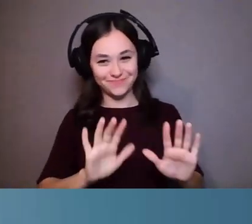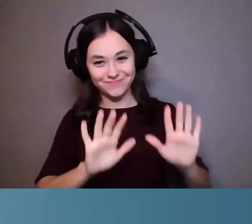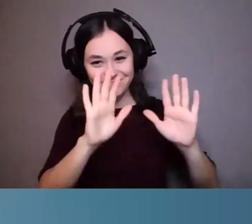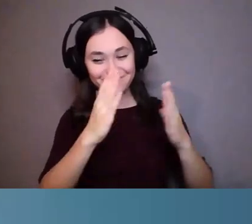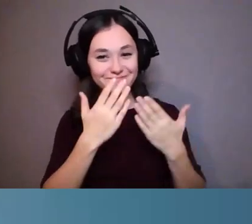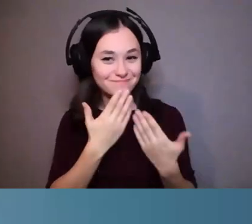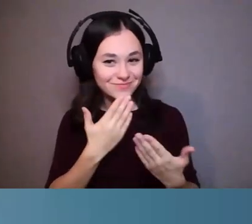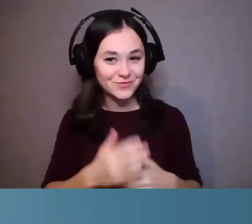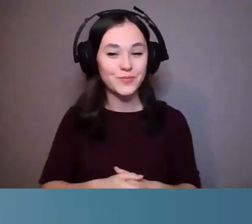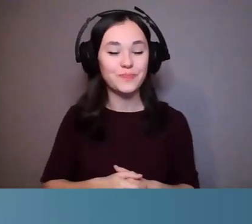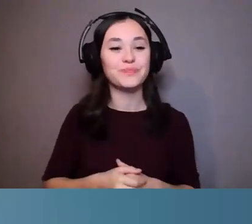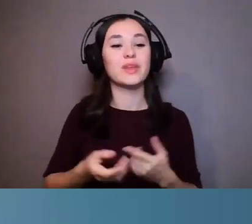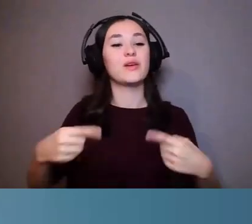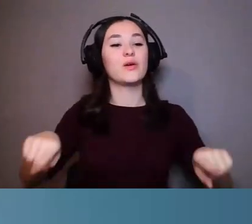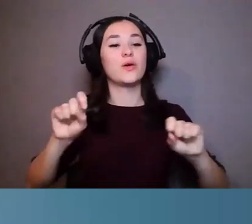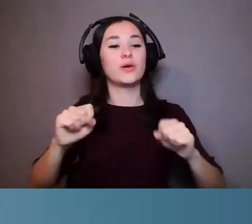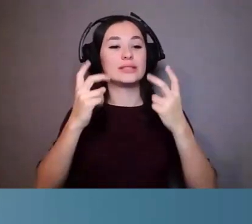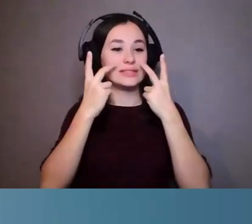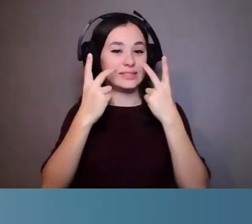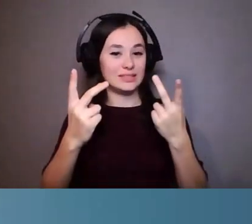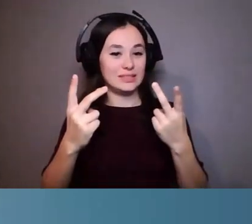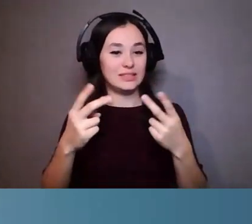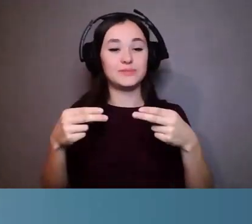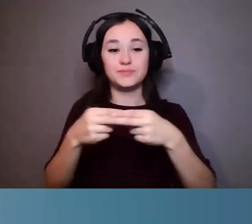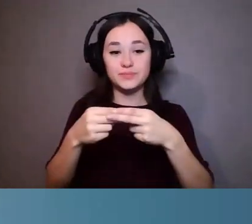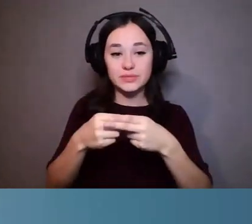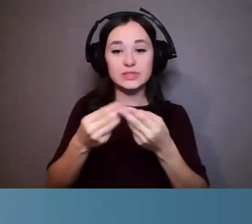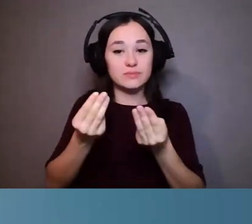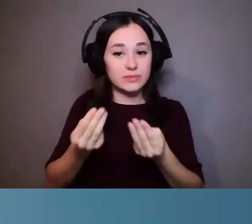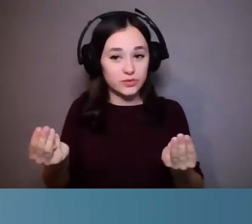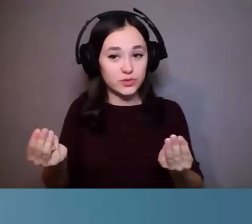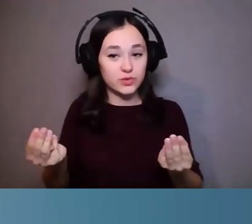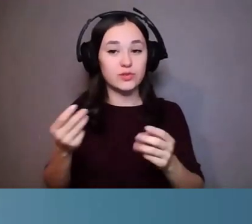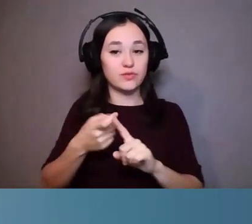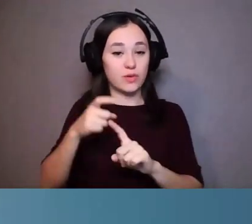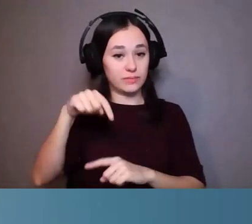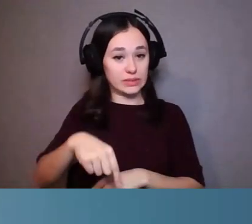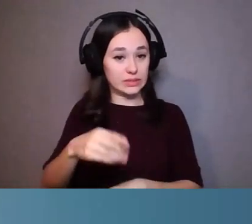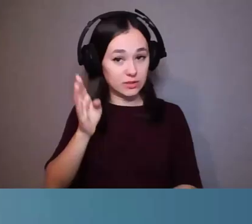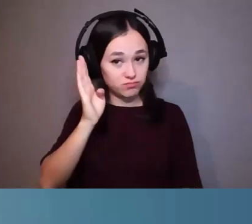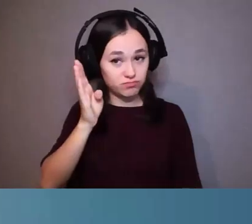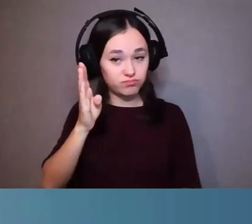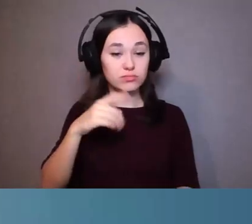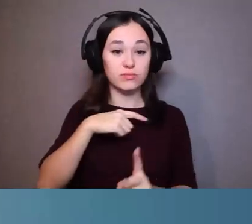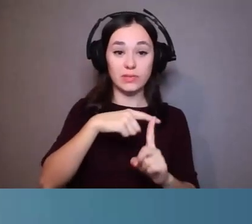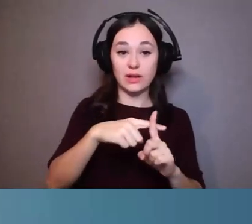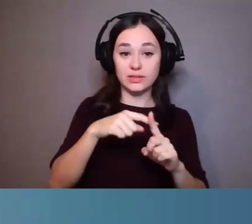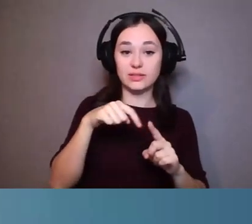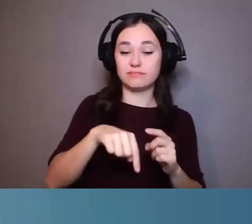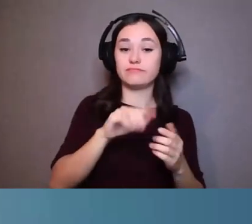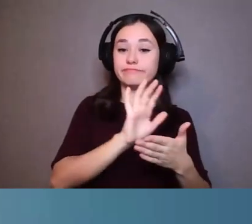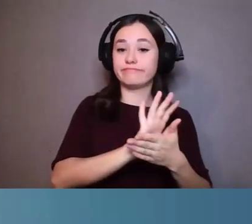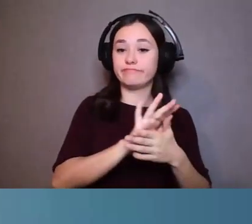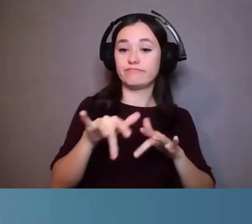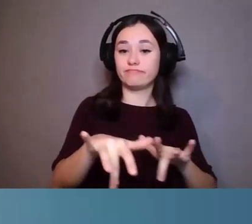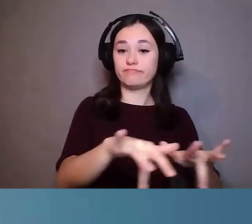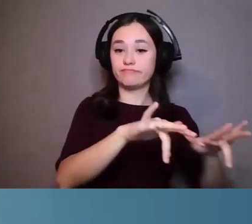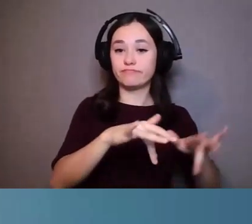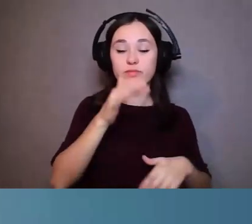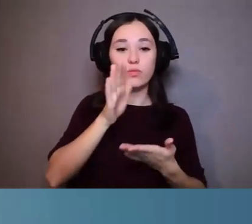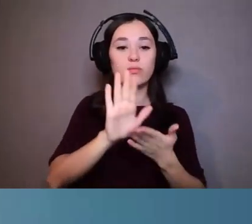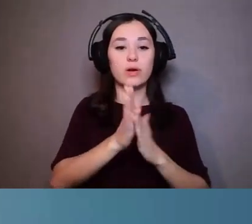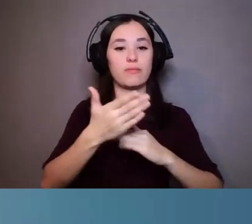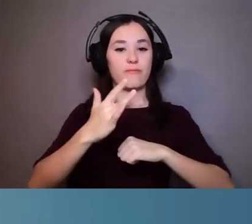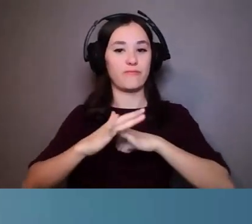see on the slide, slides and materials from this presentation, together with a recording, will be made available on HIPPU's